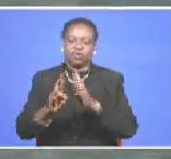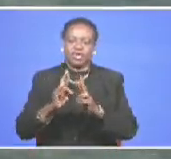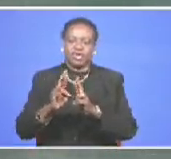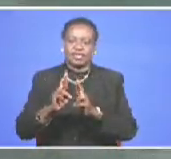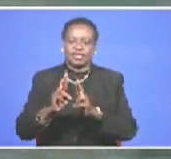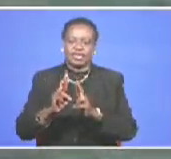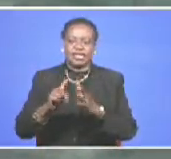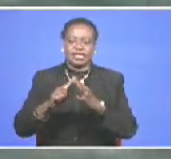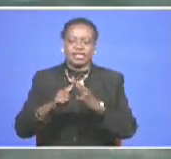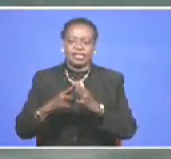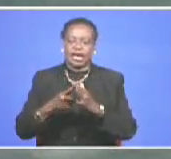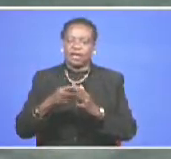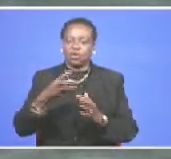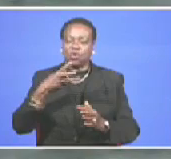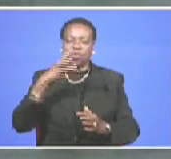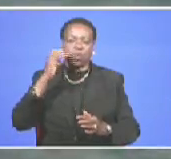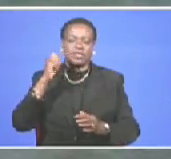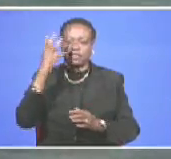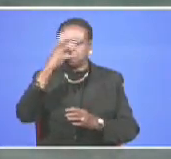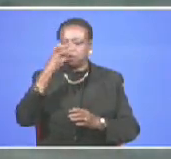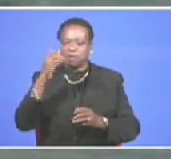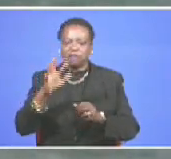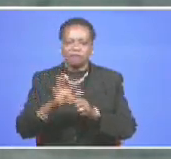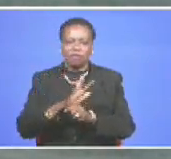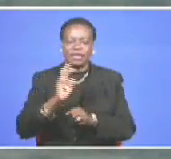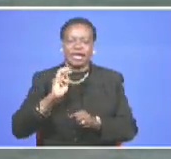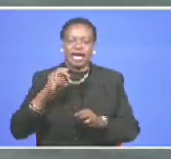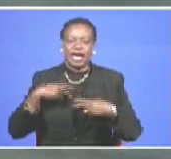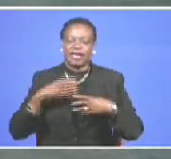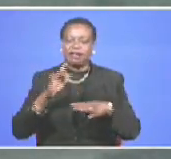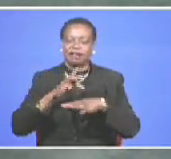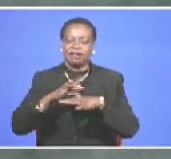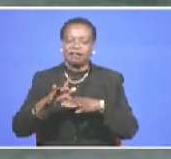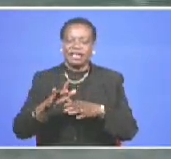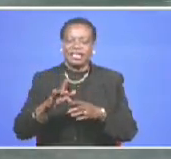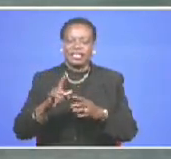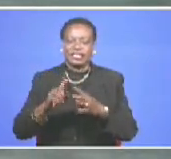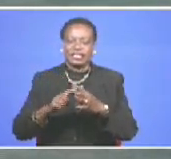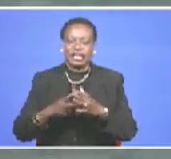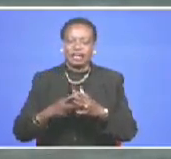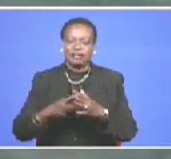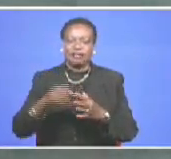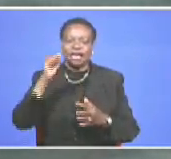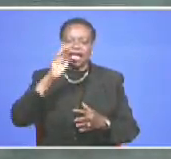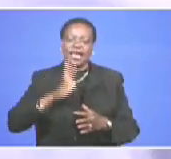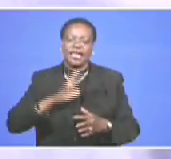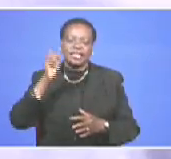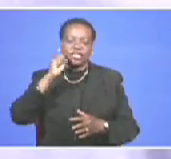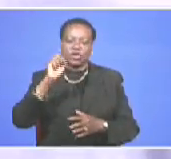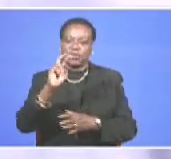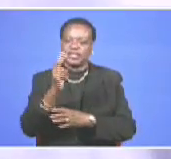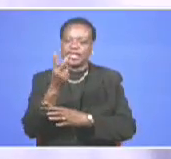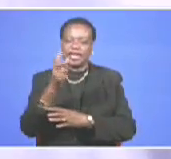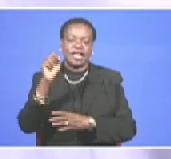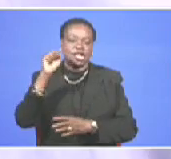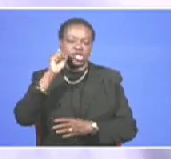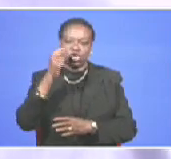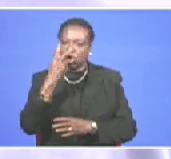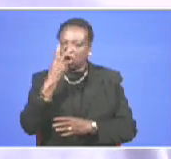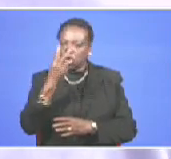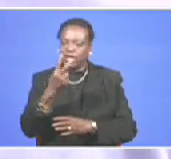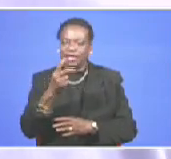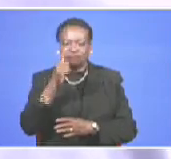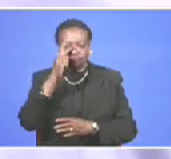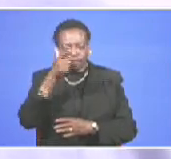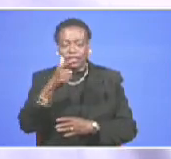start. Lady Sonia also had a strong showing in the first B class race, coming in second. Sonia looking pretty good, and I